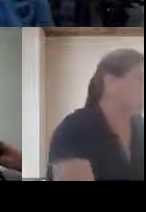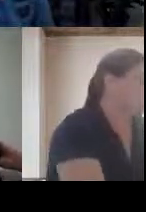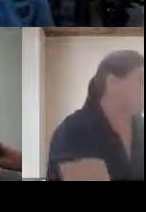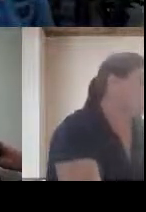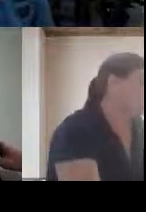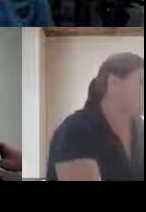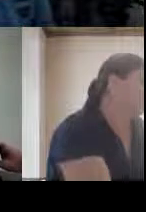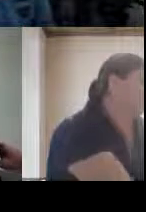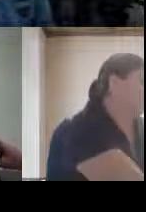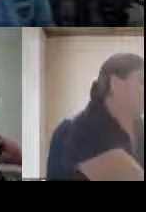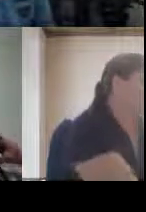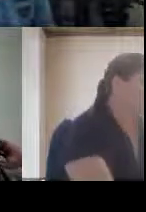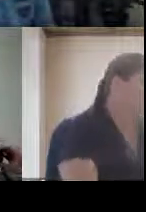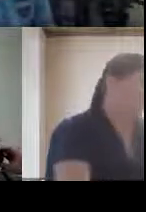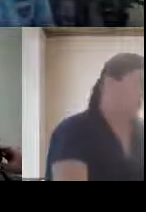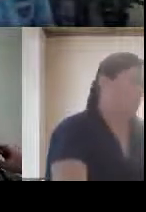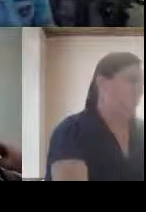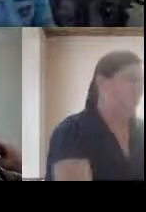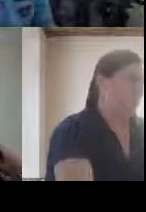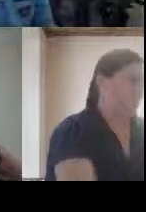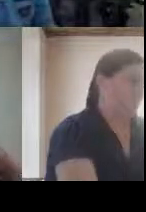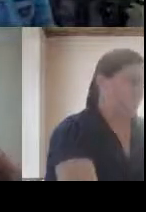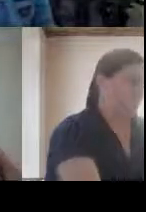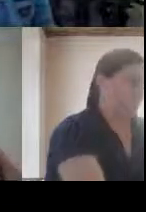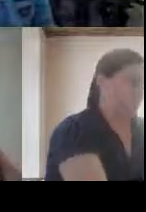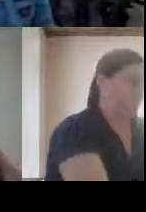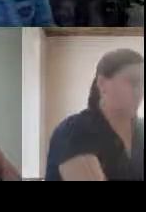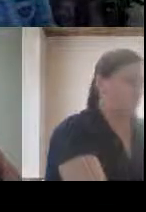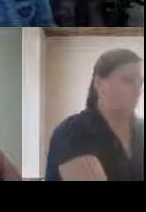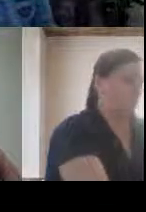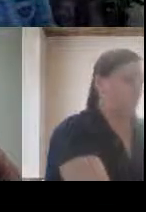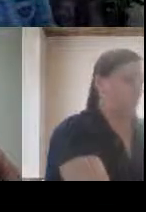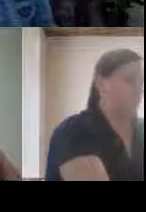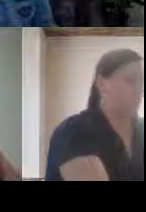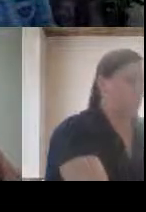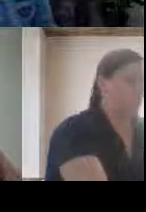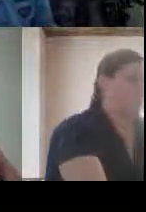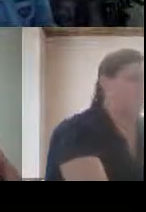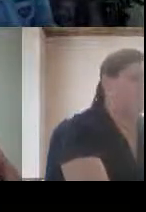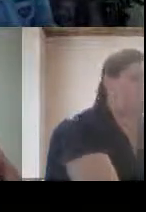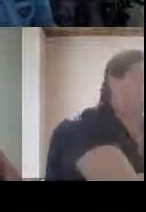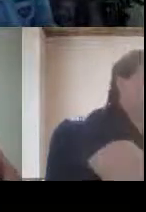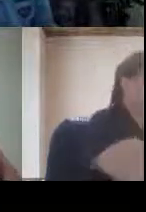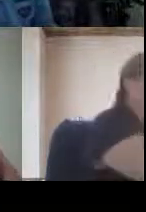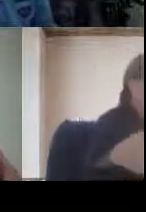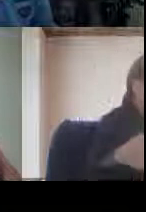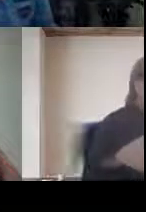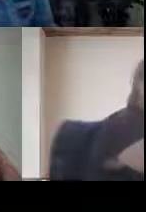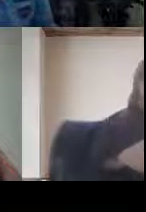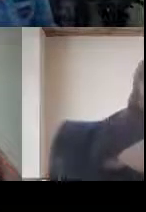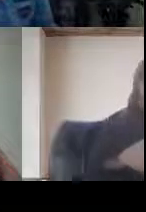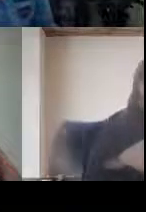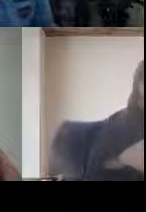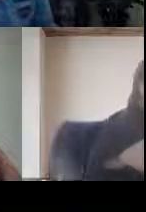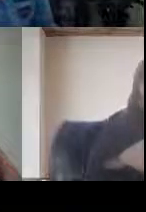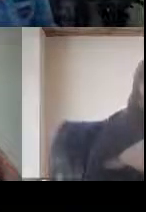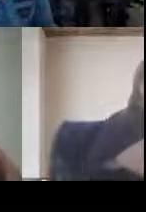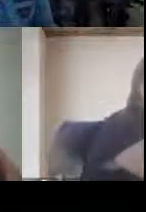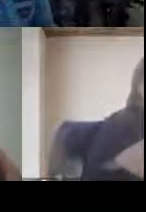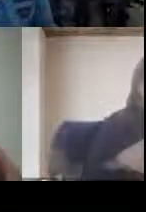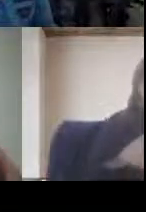accurate as possible, and that they've considered all of the different people they'll have to engage with to get something off the ground. The next